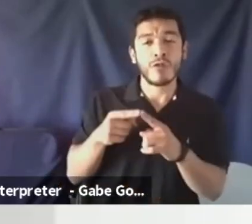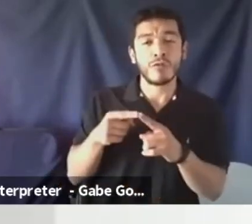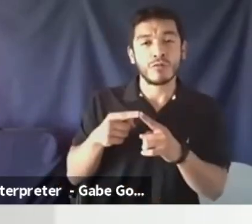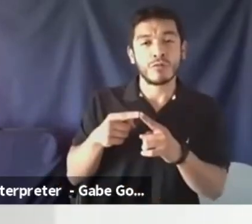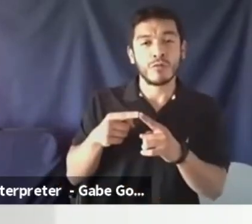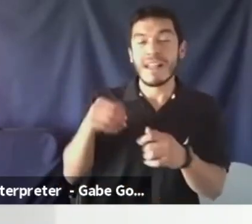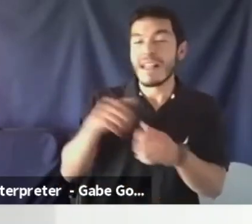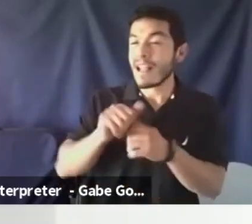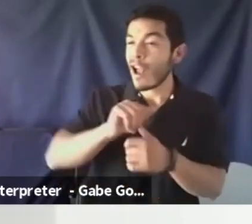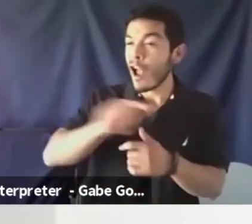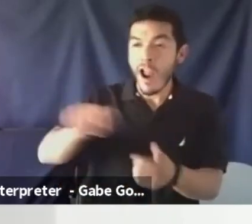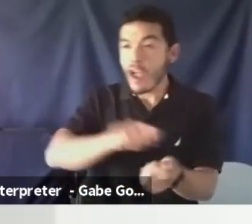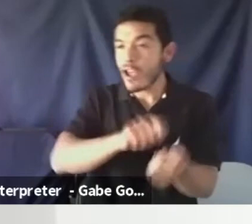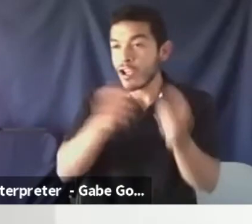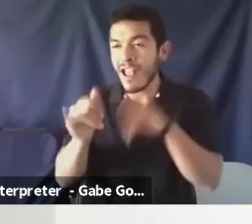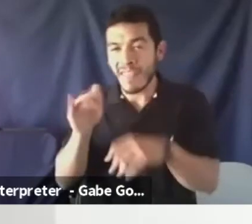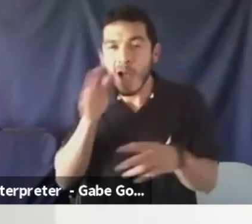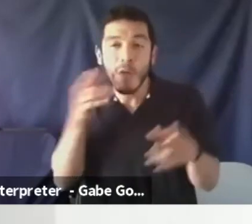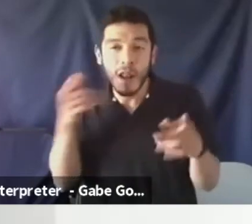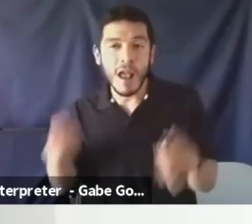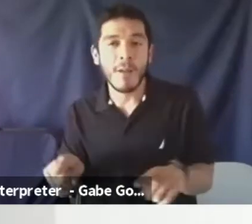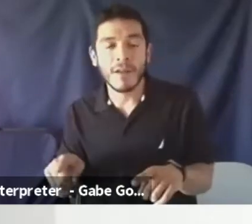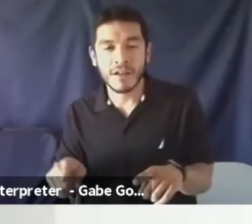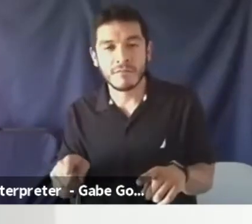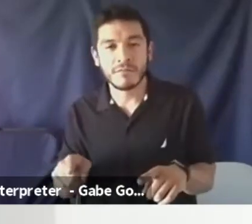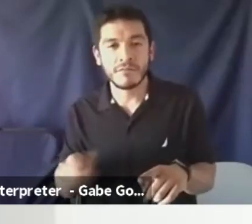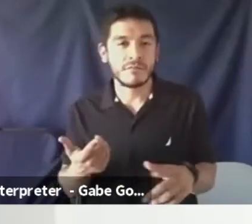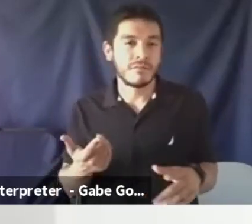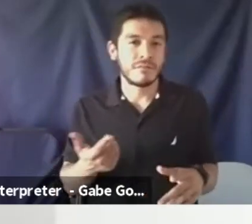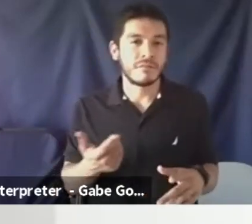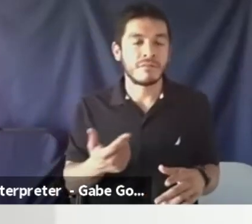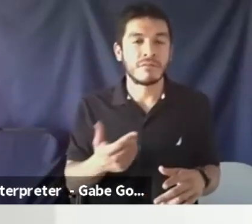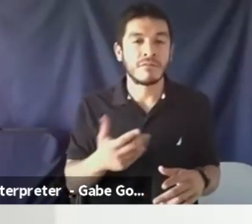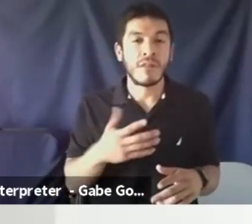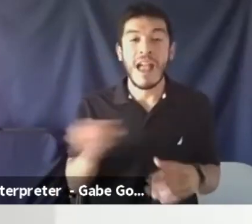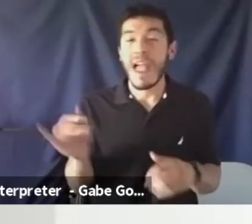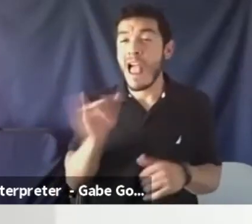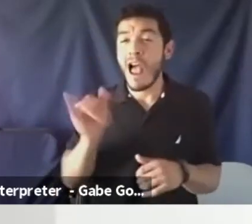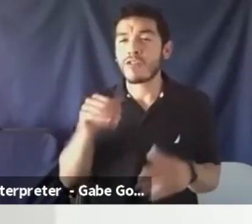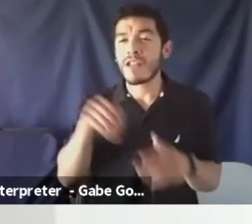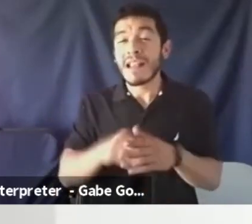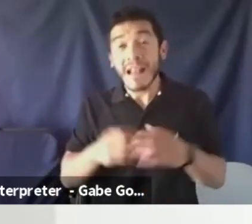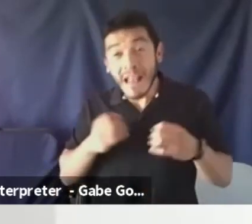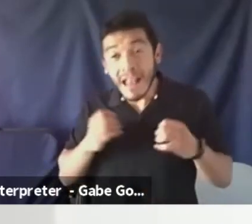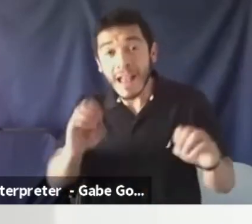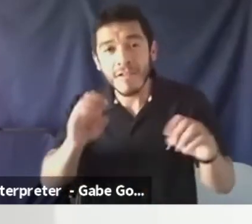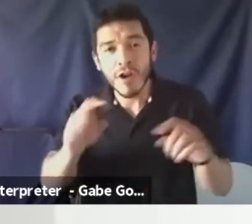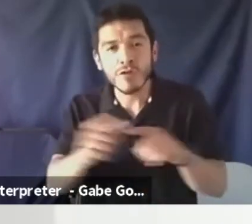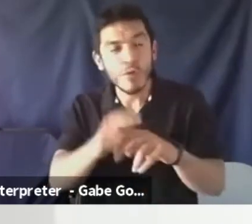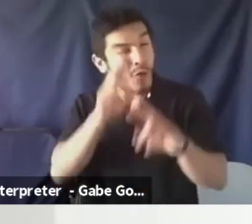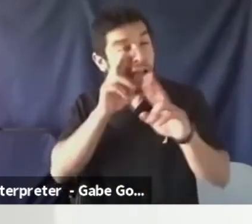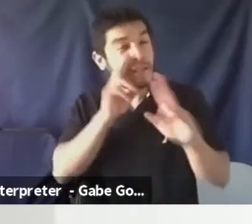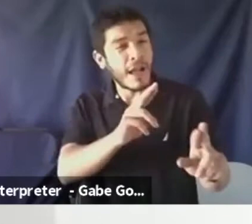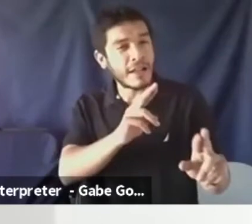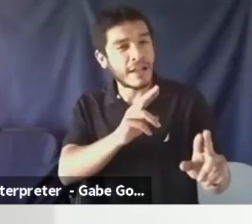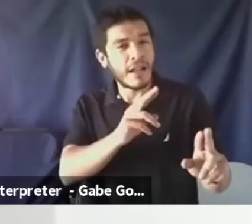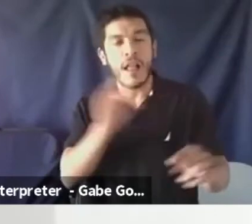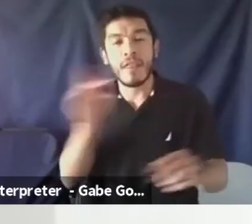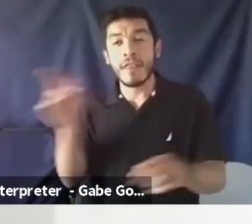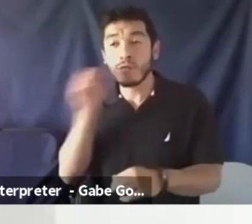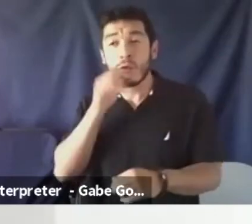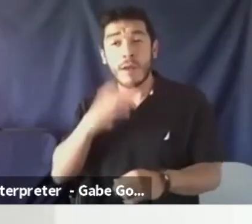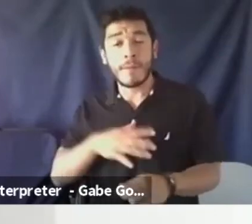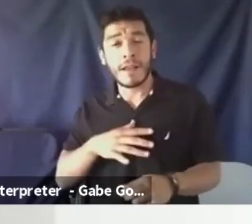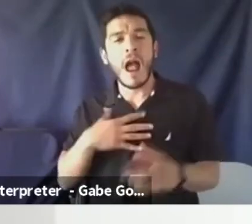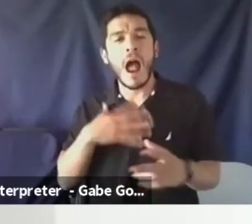the change that will inevitably come, and also in an effort to respect, again, this portrayal of the women, I want to make sure